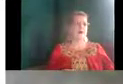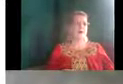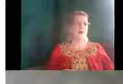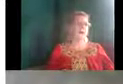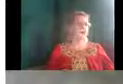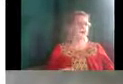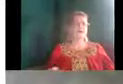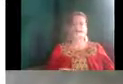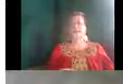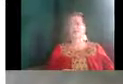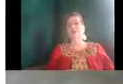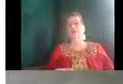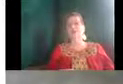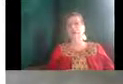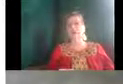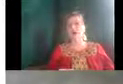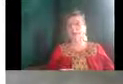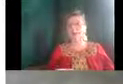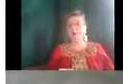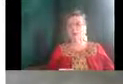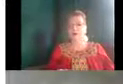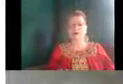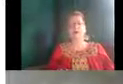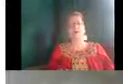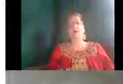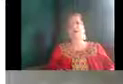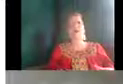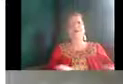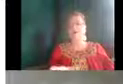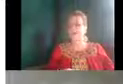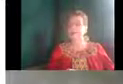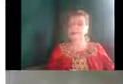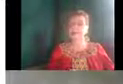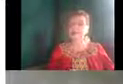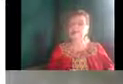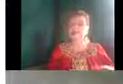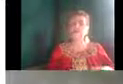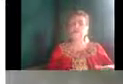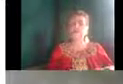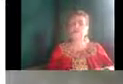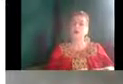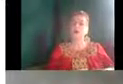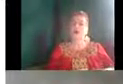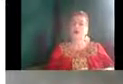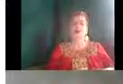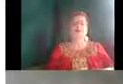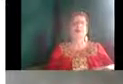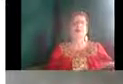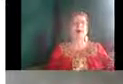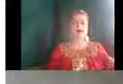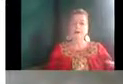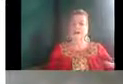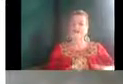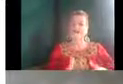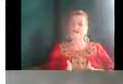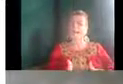say well i don't want this system because i don't want 9-1-1 bothered all the time well that's not the case you choose uh for